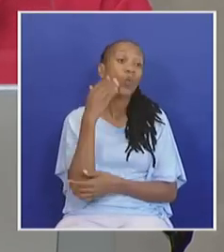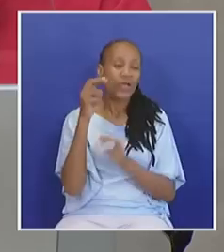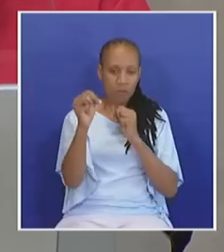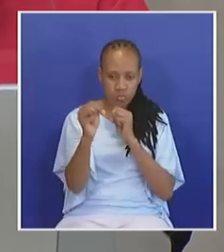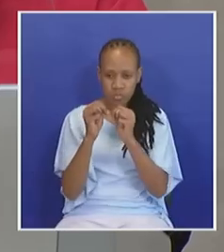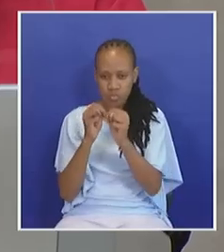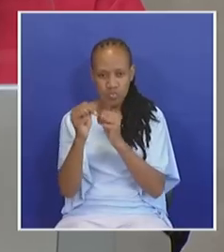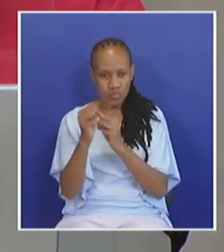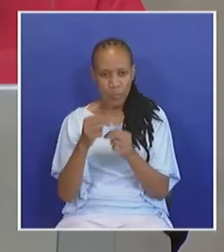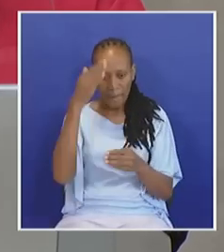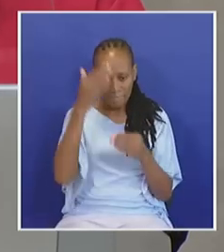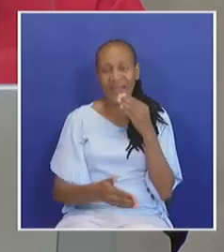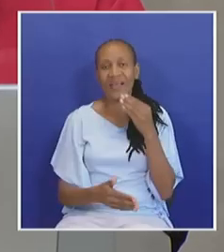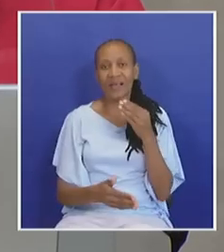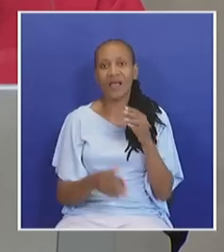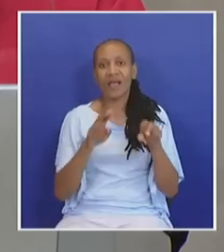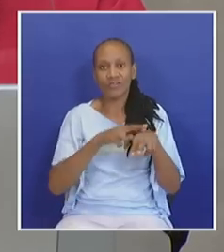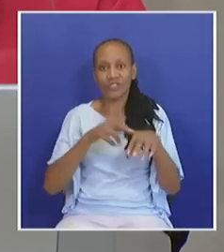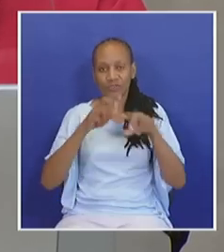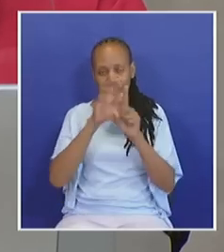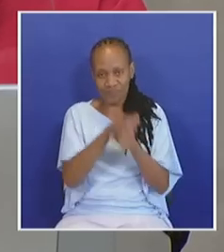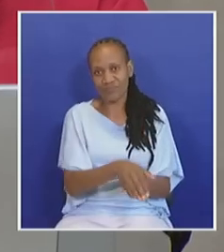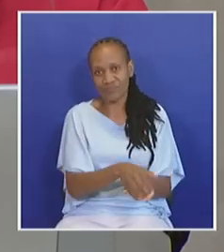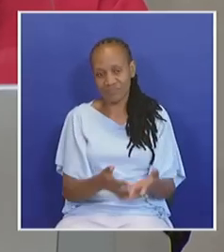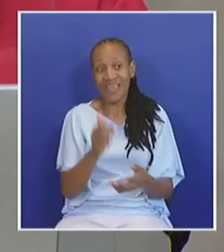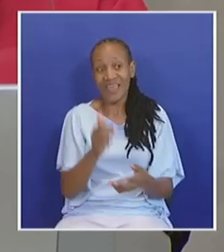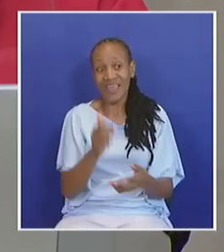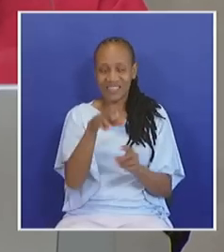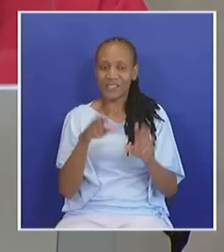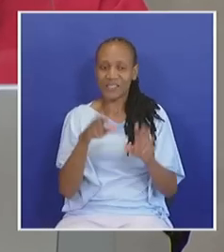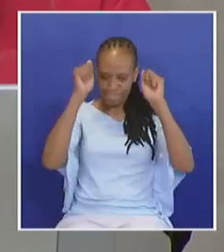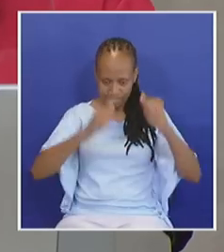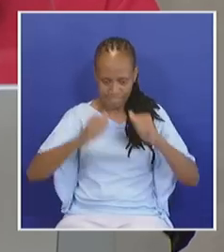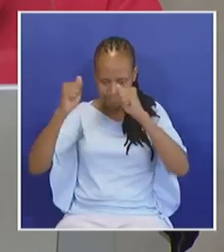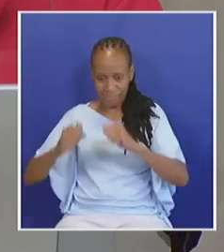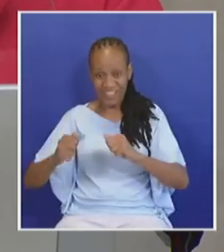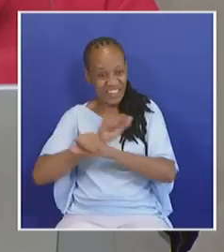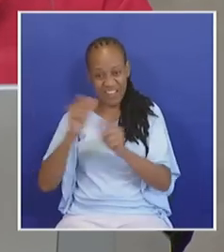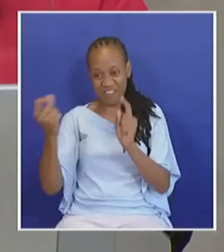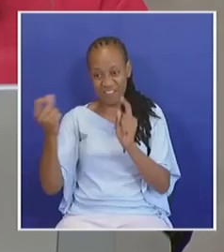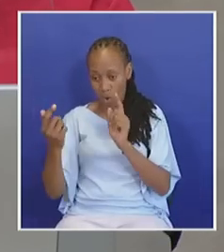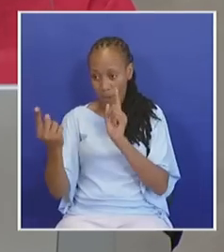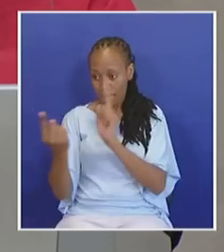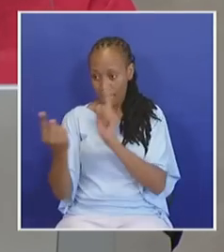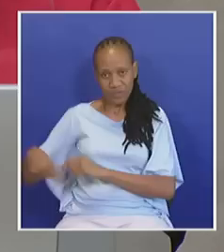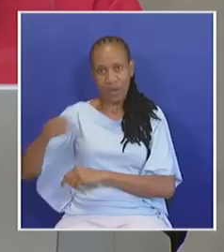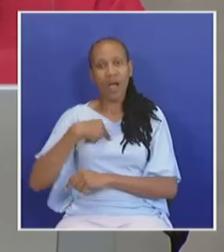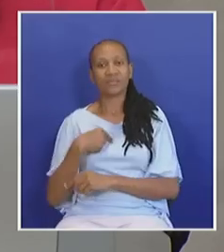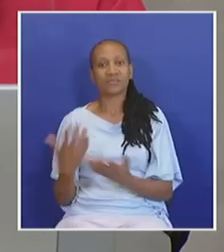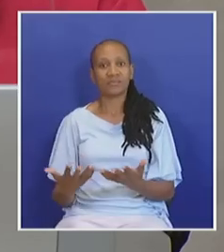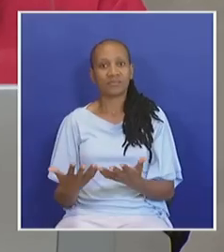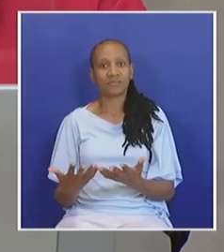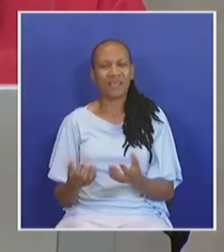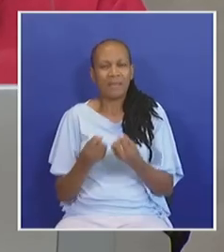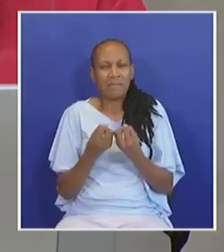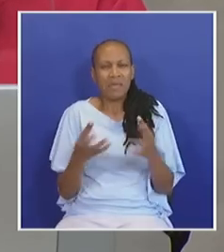for the end of apartheid. The ANC agreed on our behalf without our consent to let decades of black